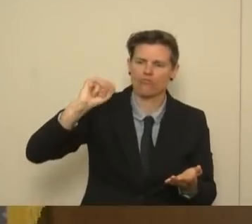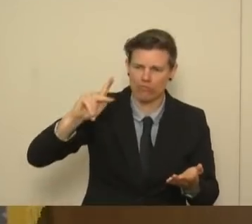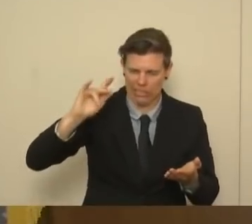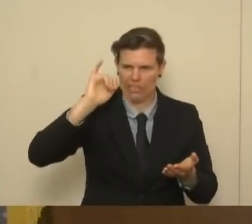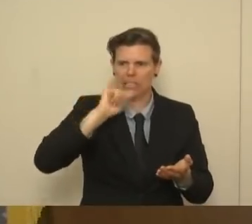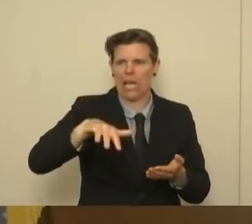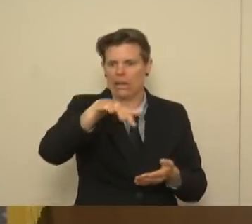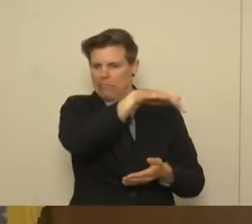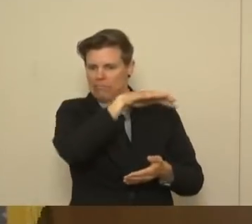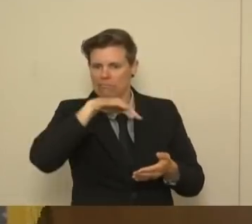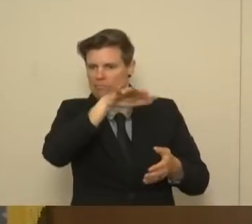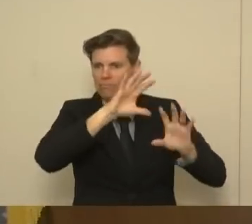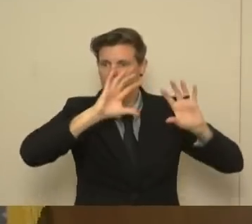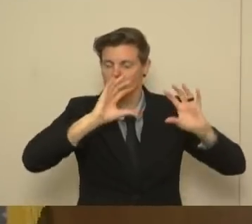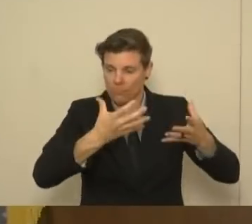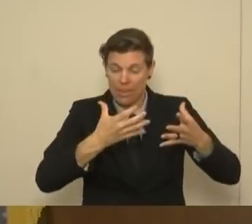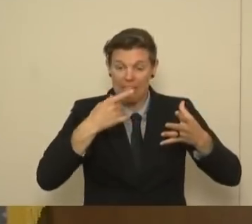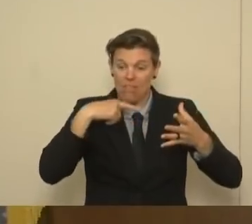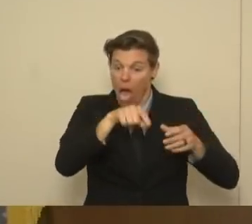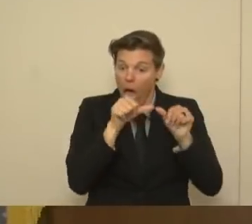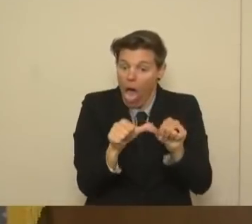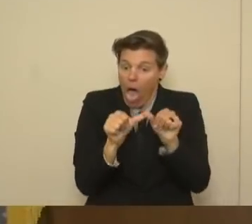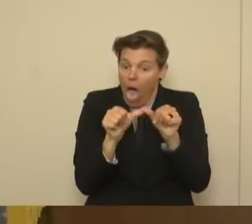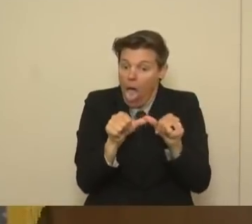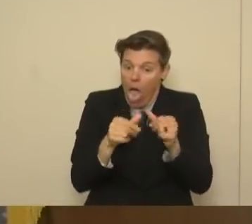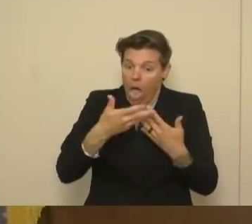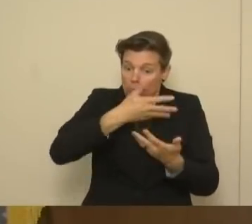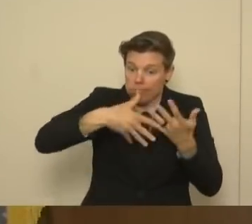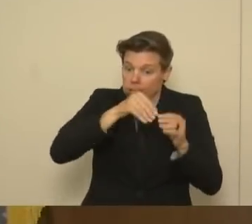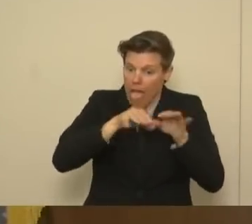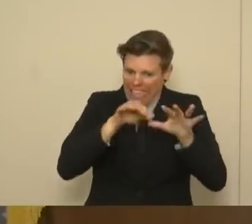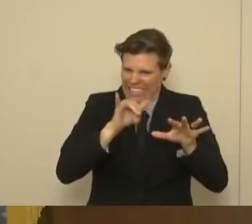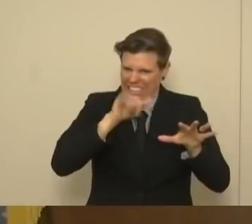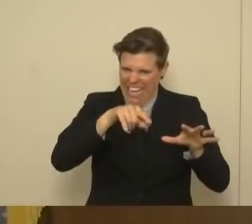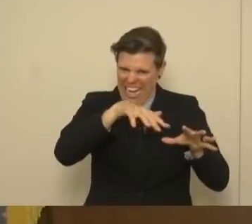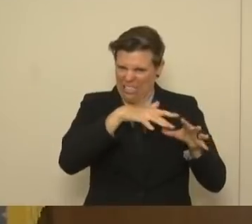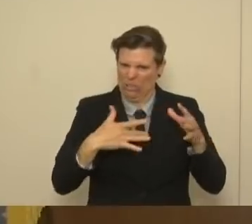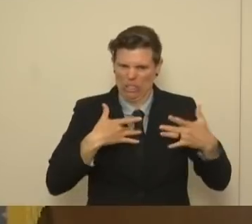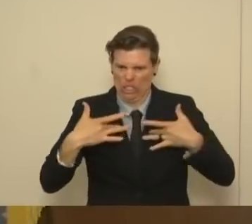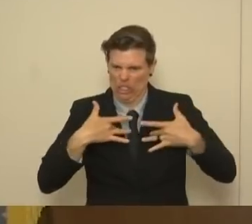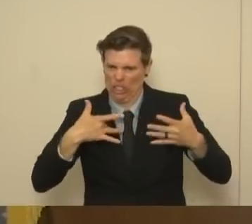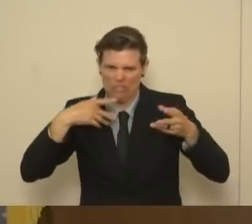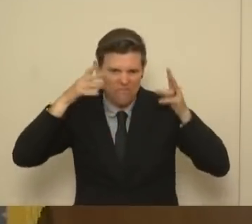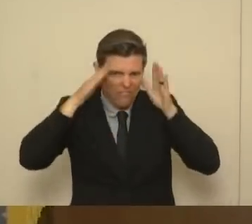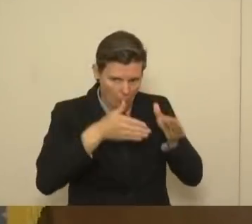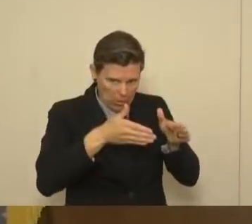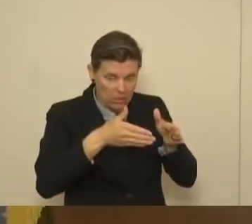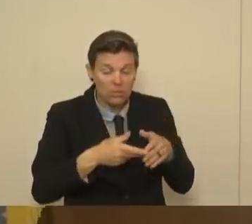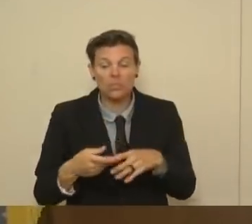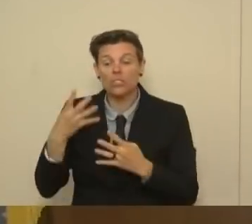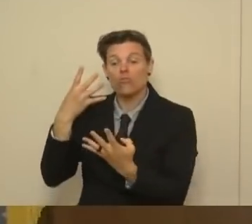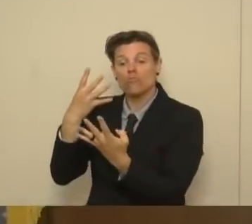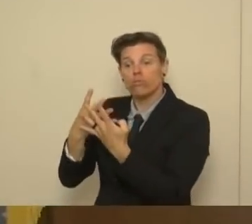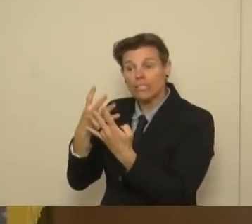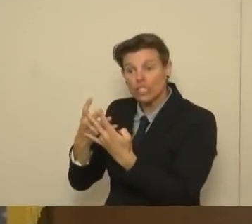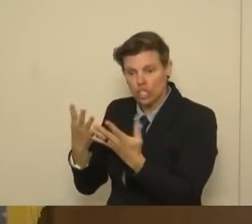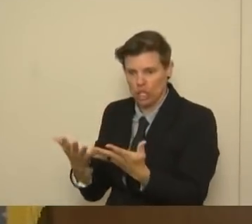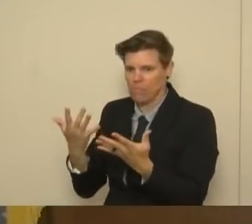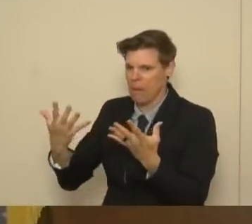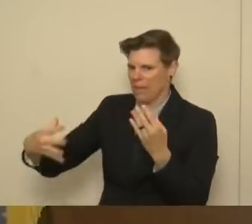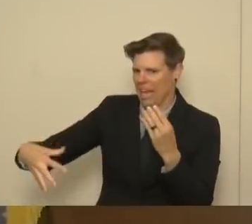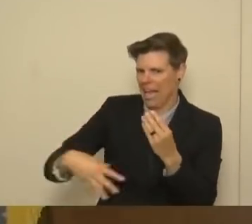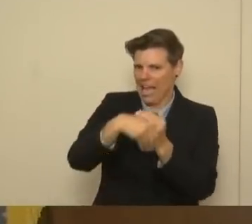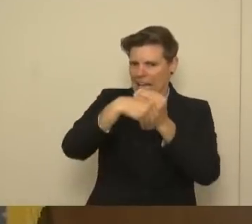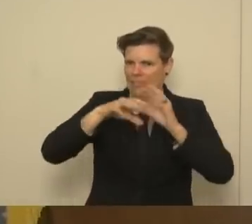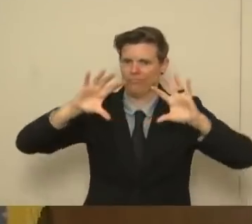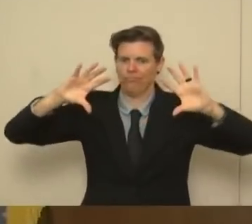transmission issues are so significant. Corrections populations largely to probably also be in that group. I might be forgetting one or